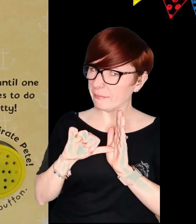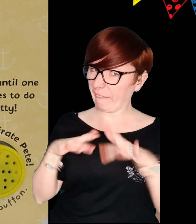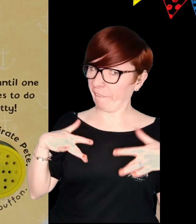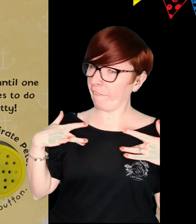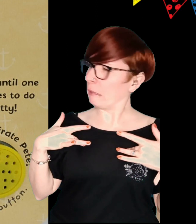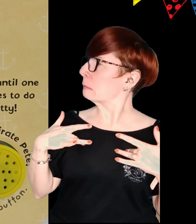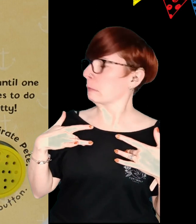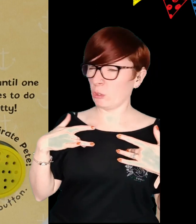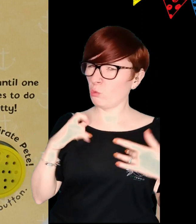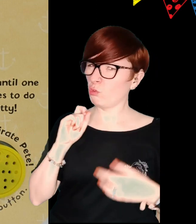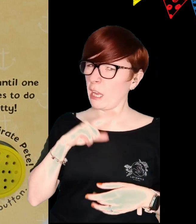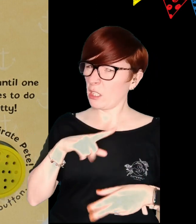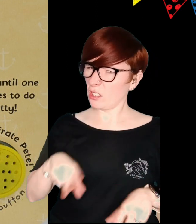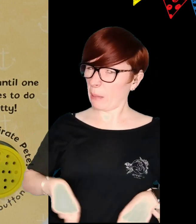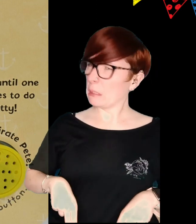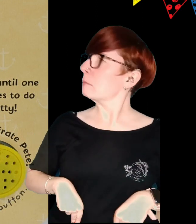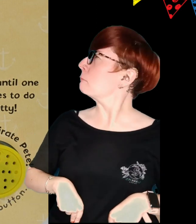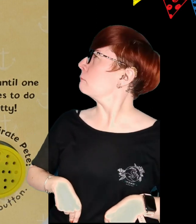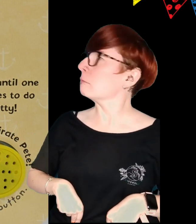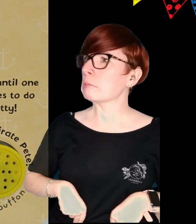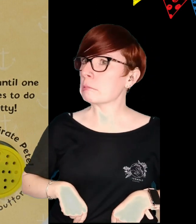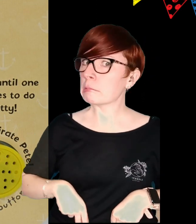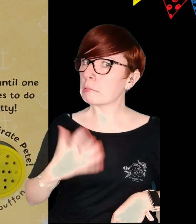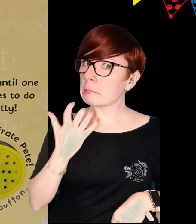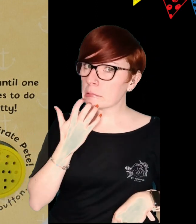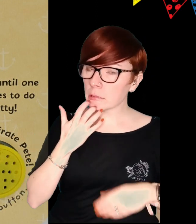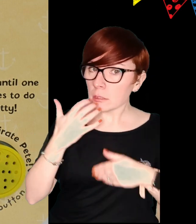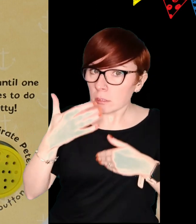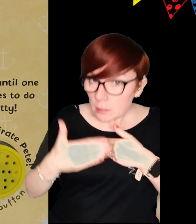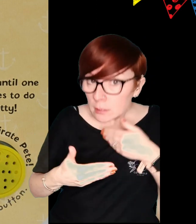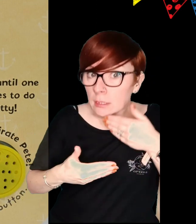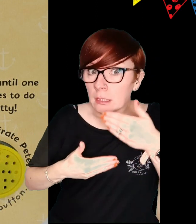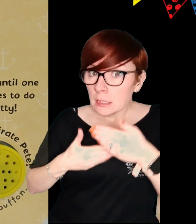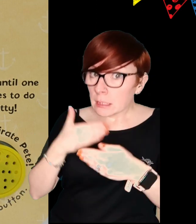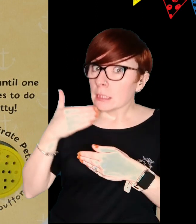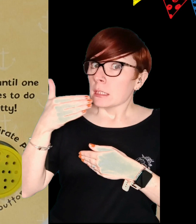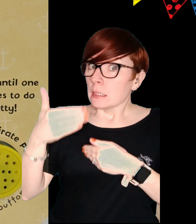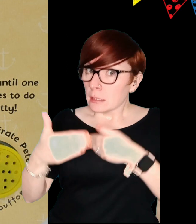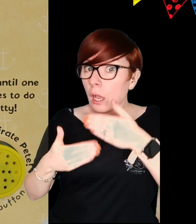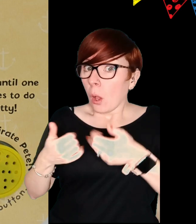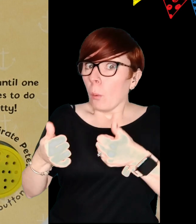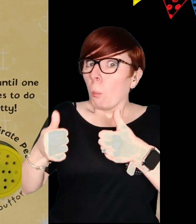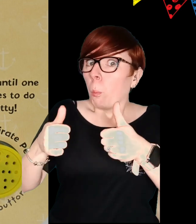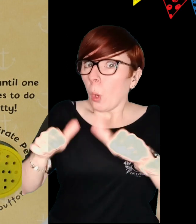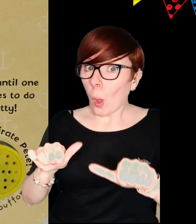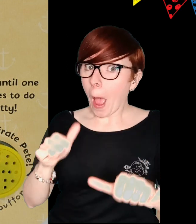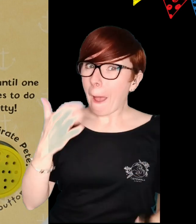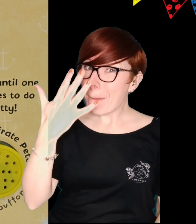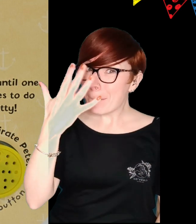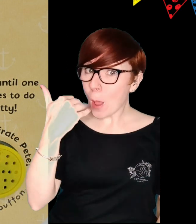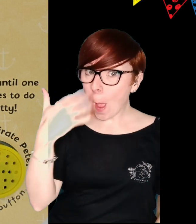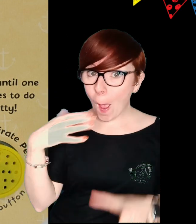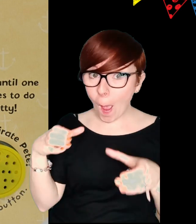a poo much harder. It feels so funny without his nappy on. But he keeps on trying until one